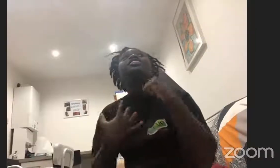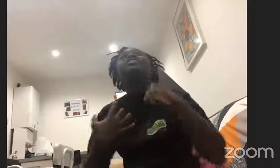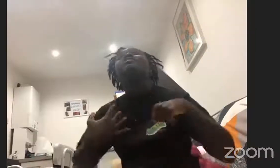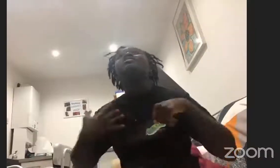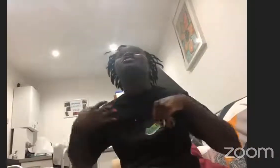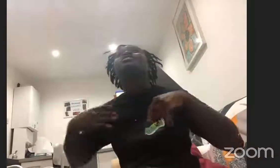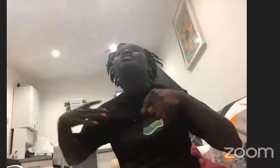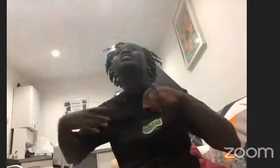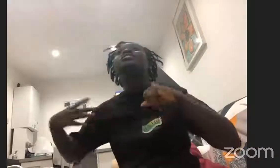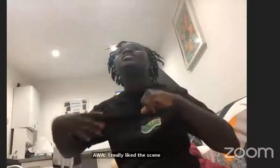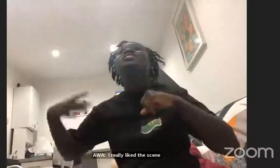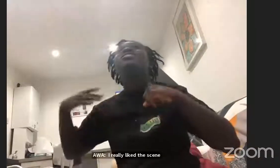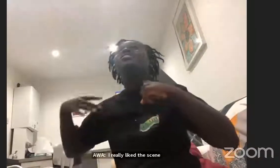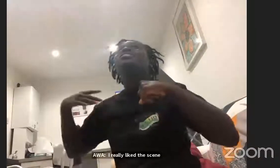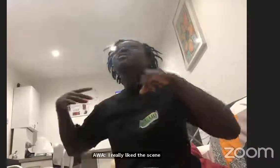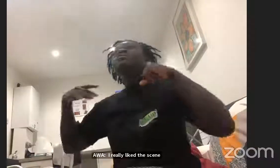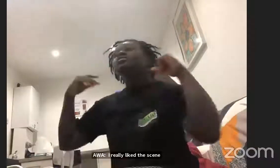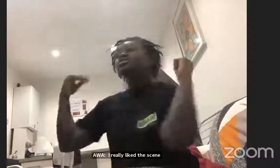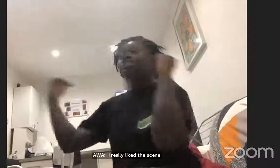the